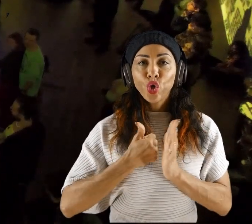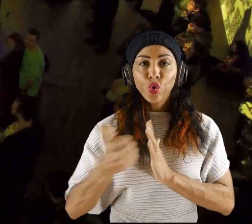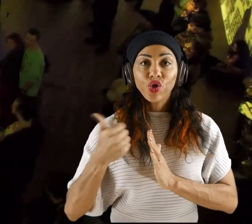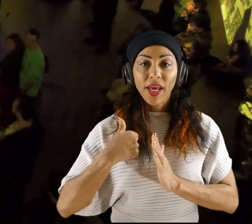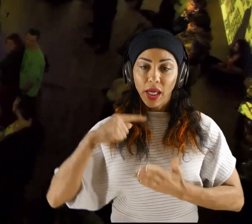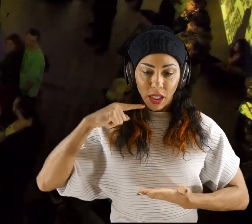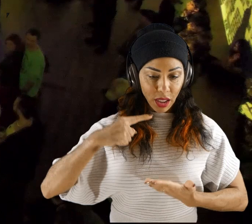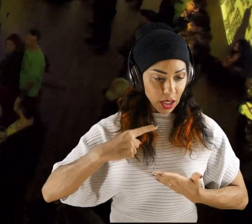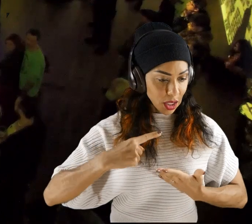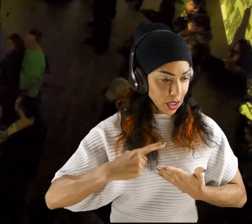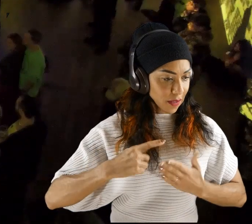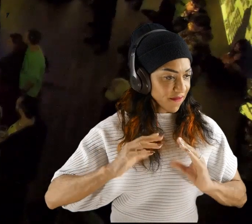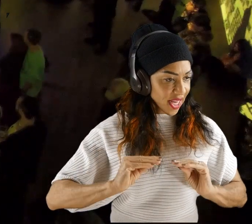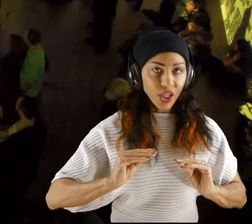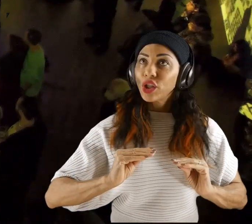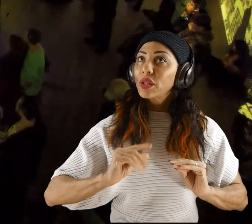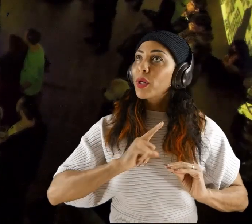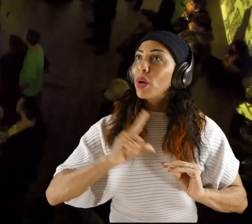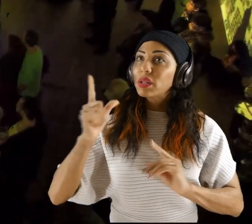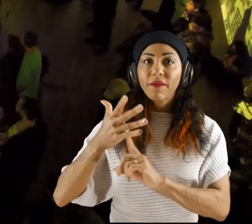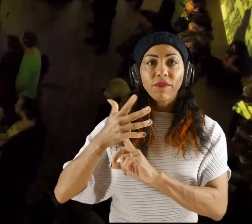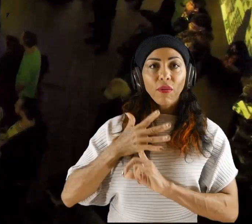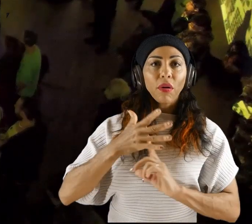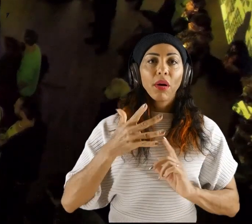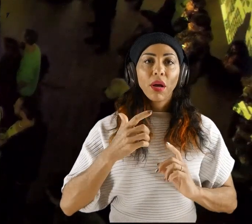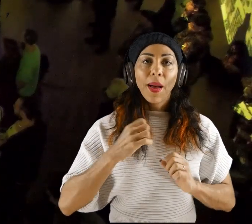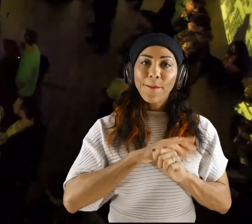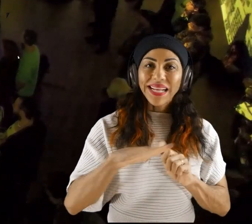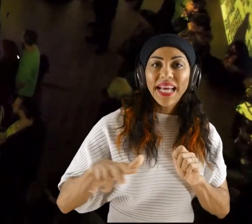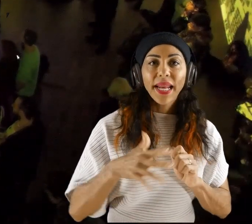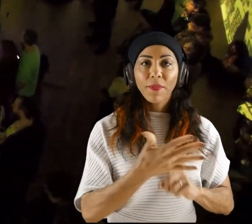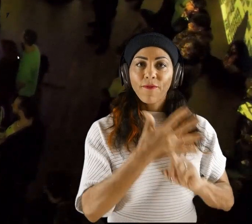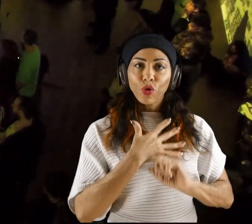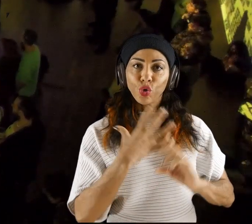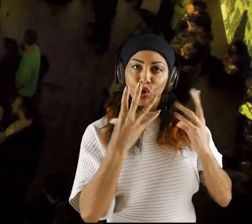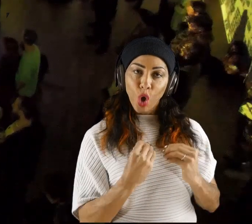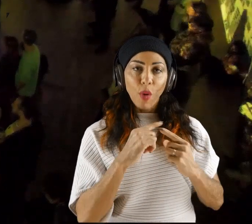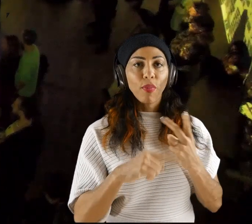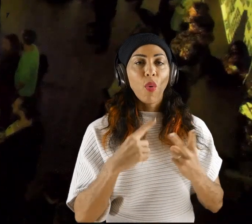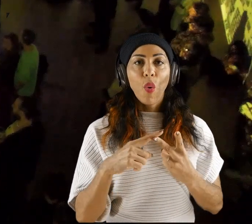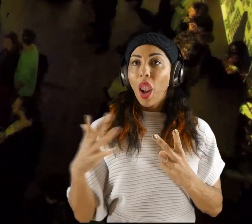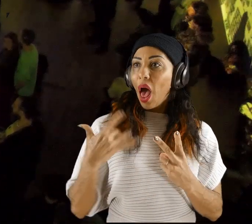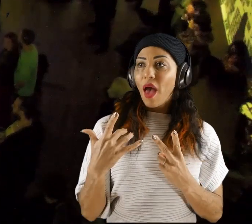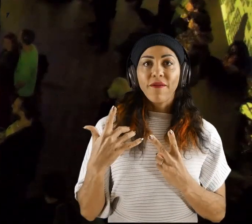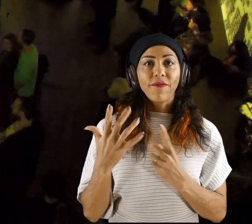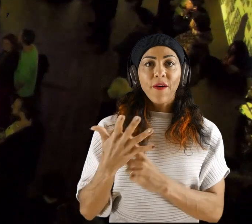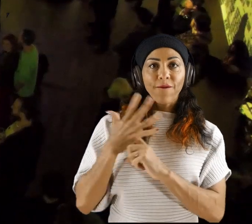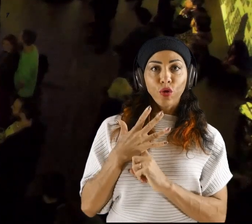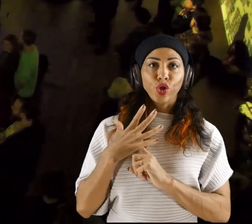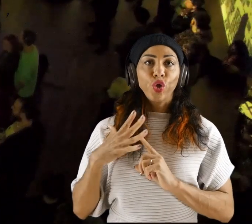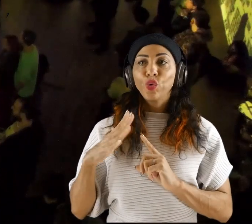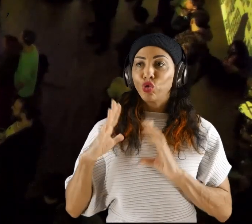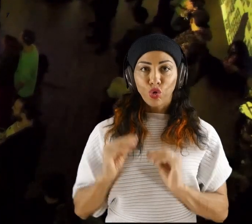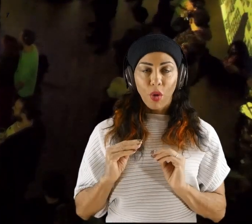forced. The pandemic forced our hand with certain things, or life will force your hand with certain things. But to actually have a route in mind to the